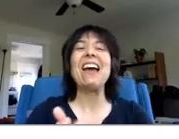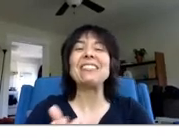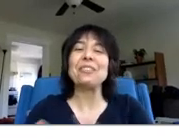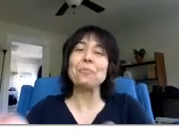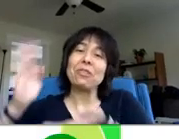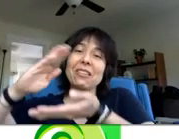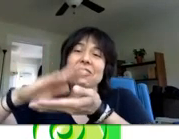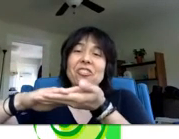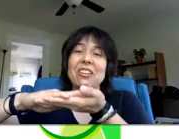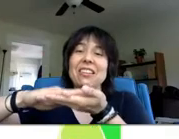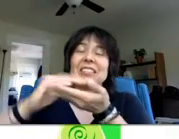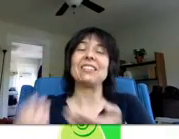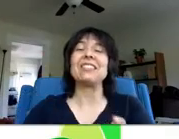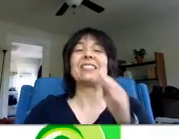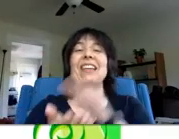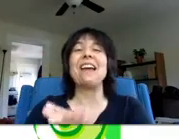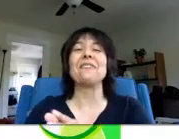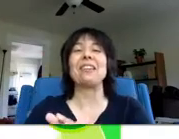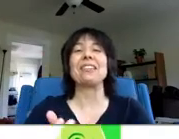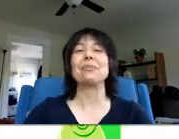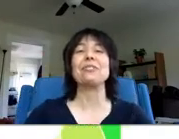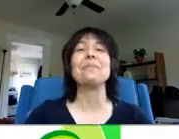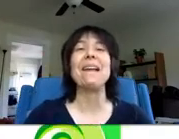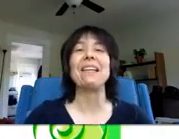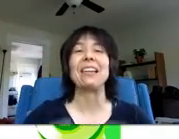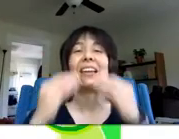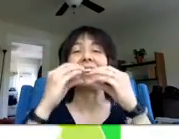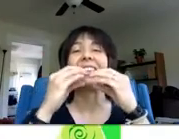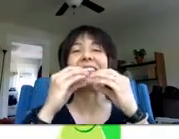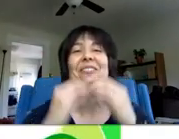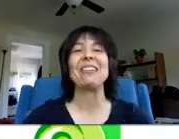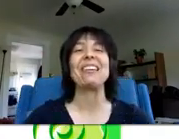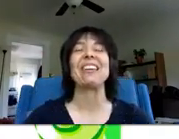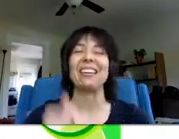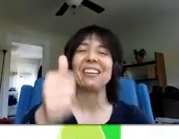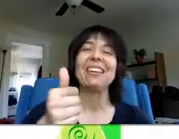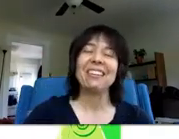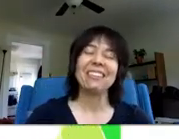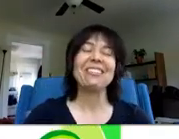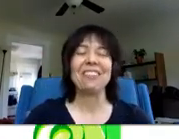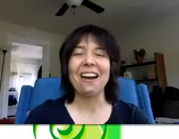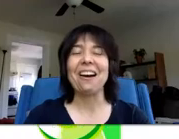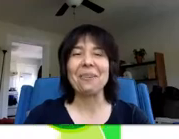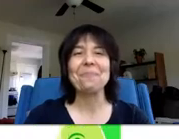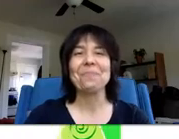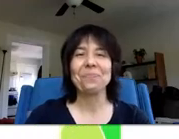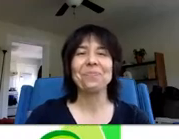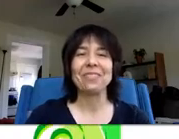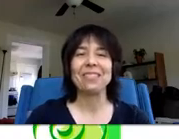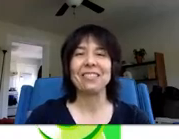Cheese, yes, you put the cheese in the sandwich when you're making it and then you eat it. Good